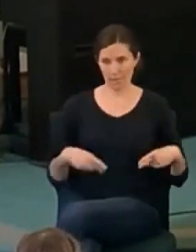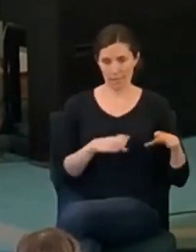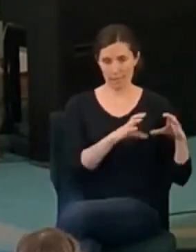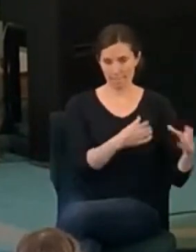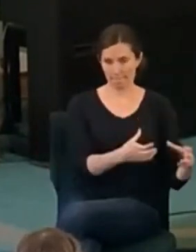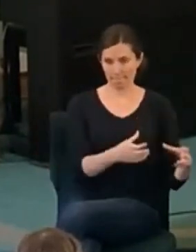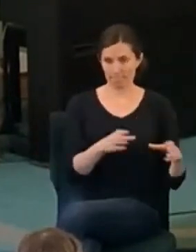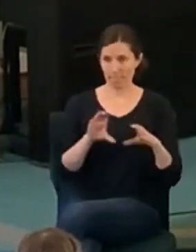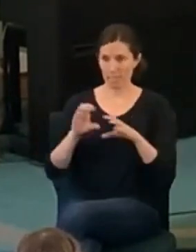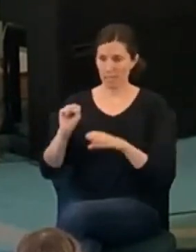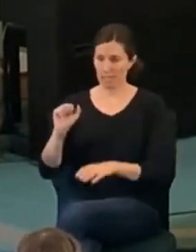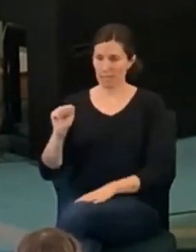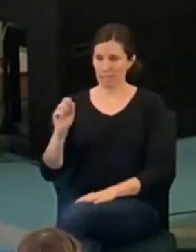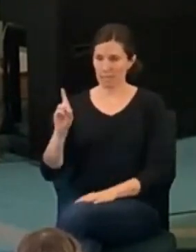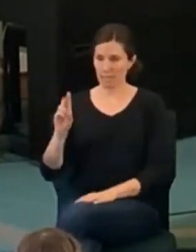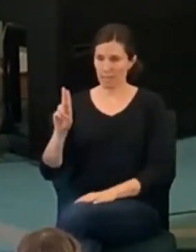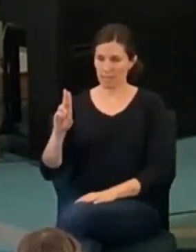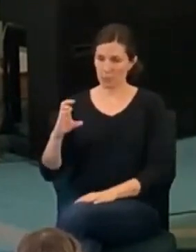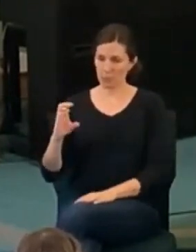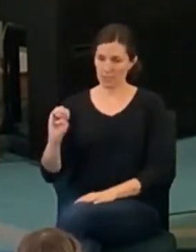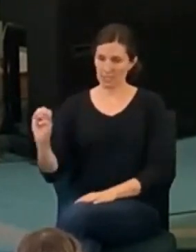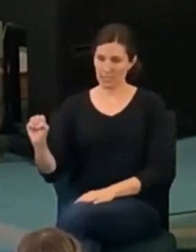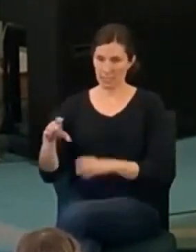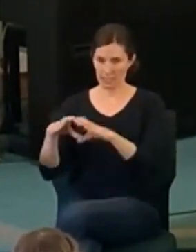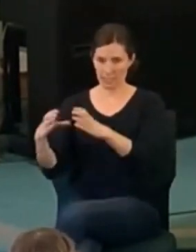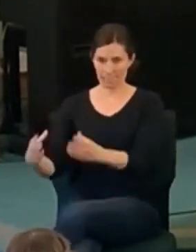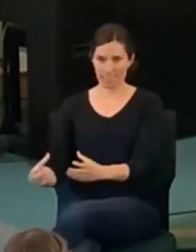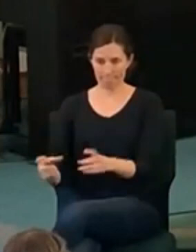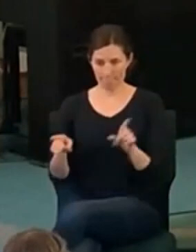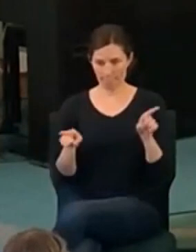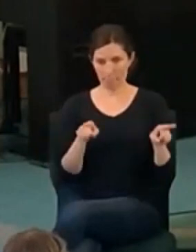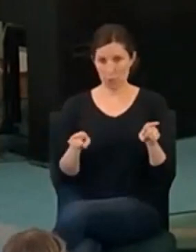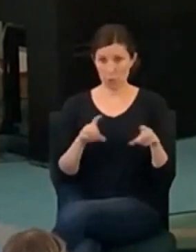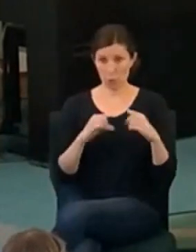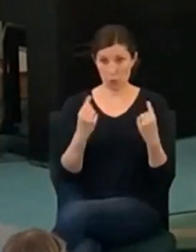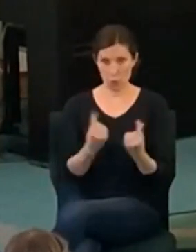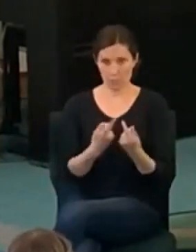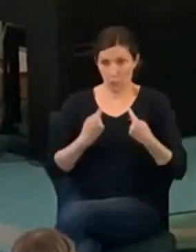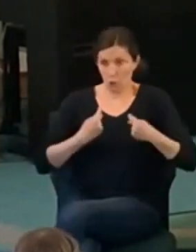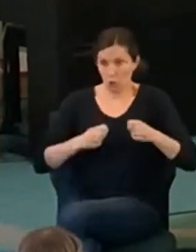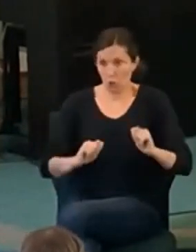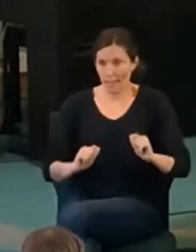three Gospels, when they talk about scribes, they seem to be part of the